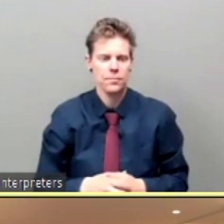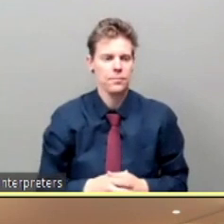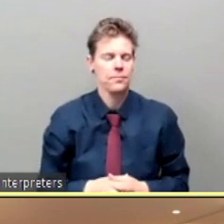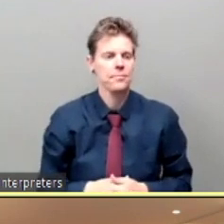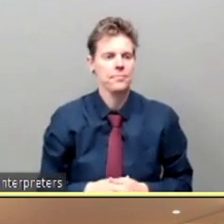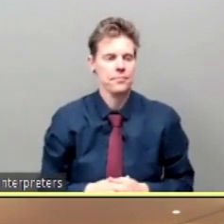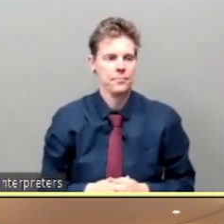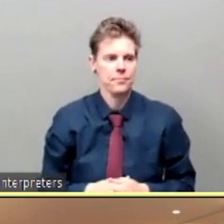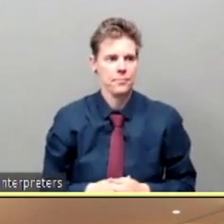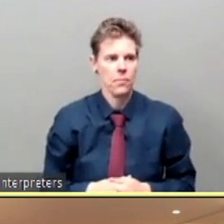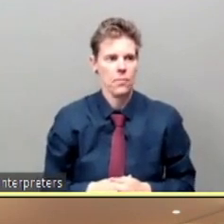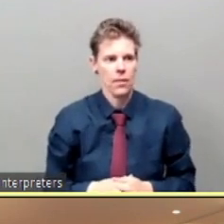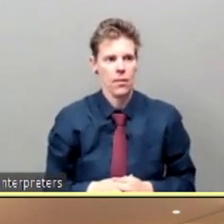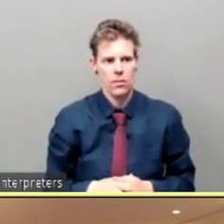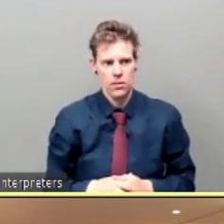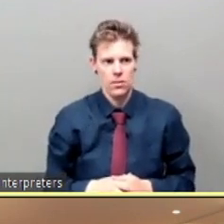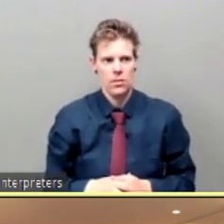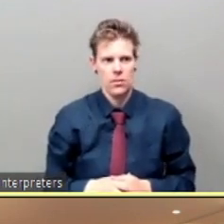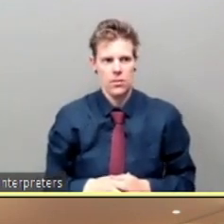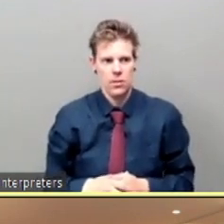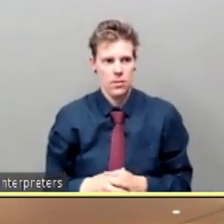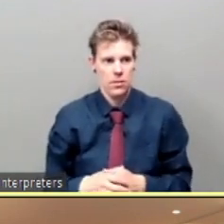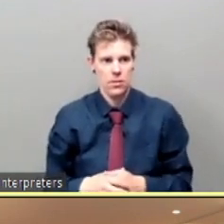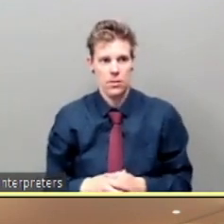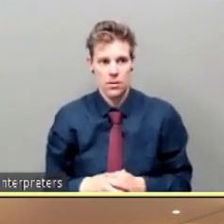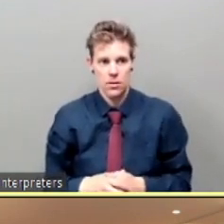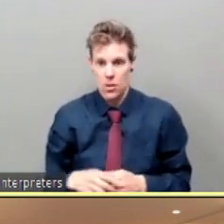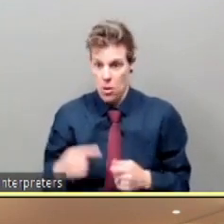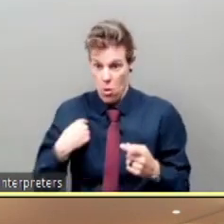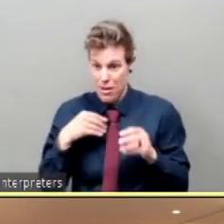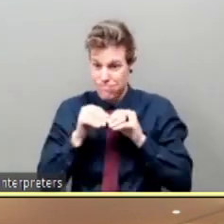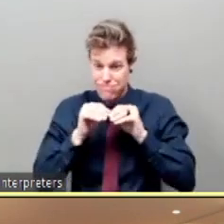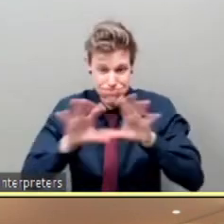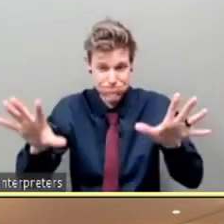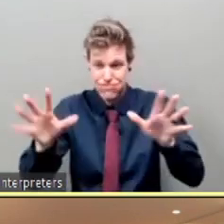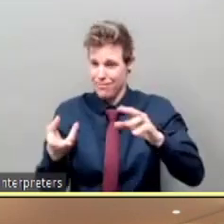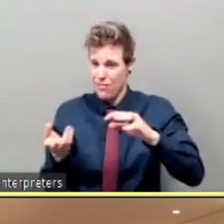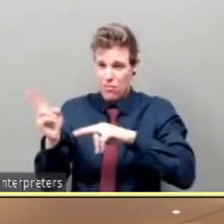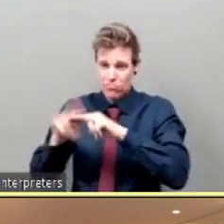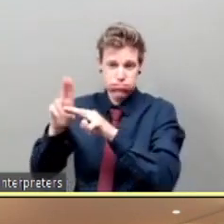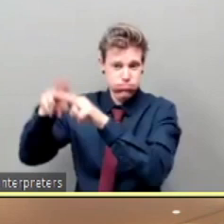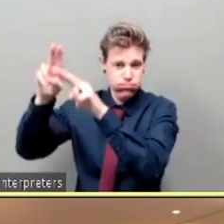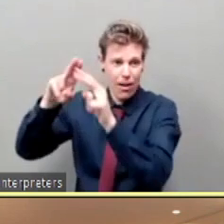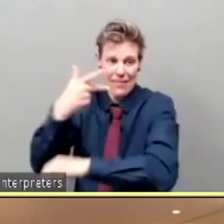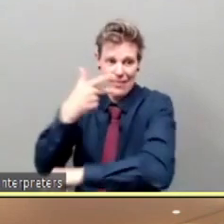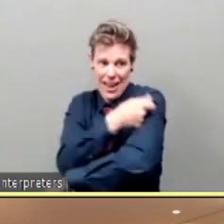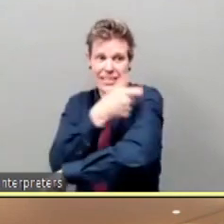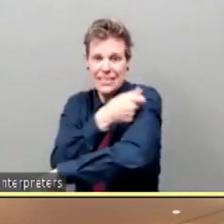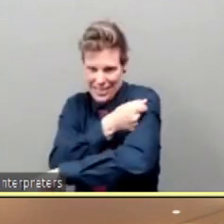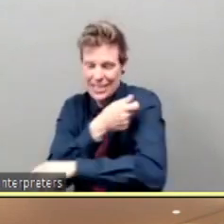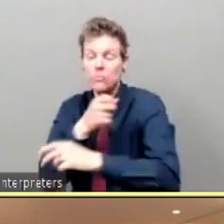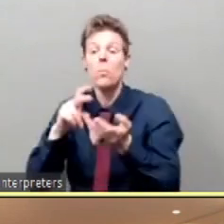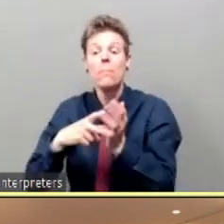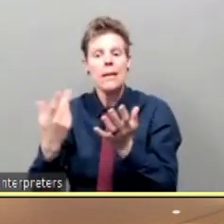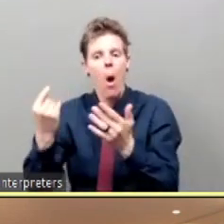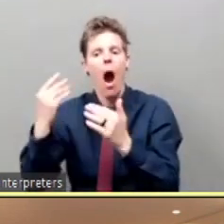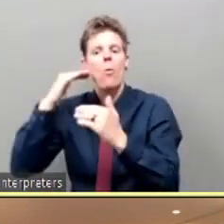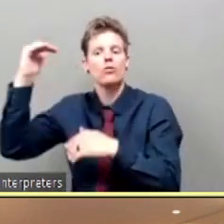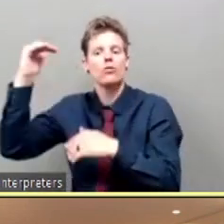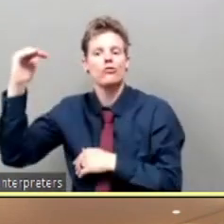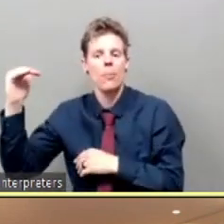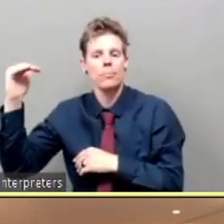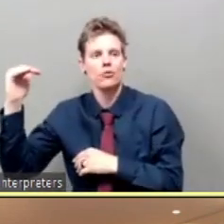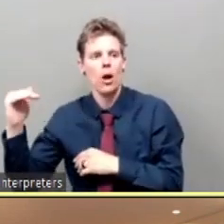as we increase our vaccination rate, it affects these other 2 metrics. So case rates will continue to go down as more people